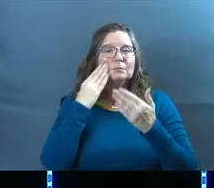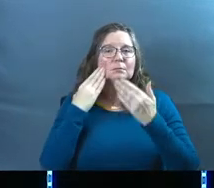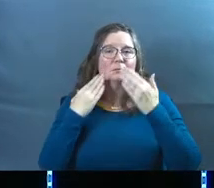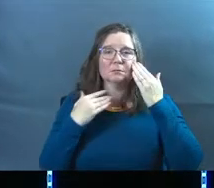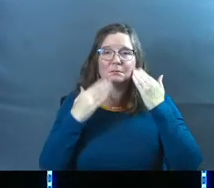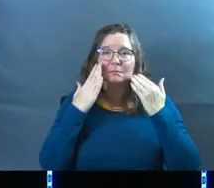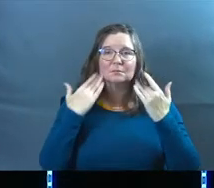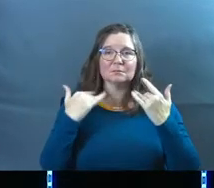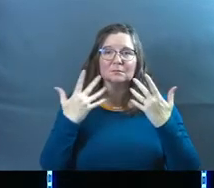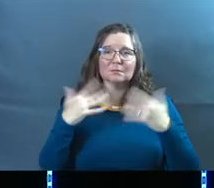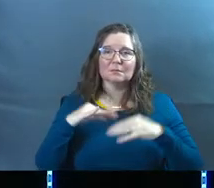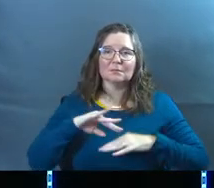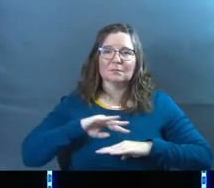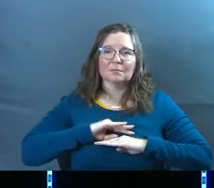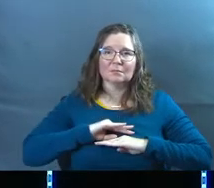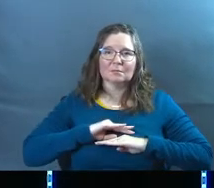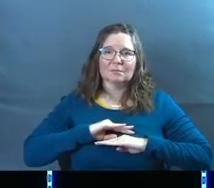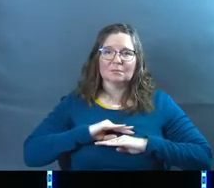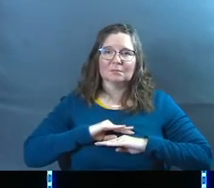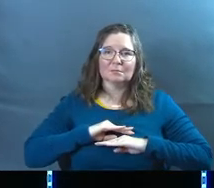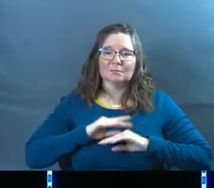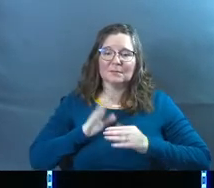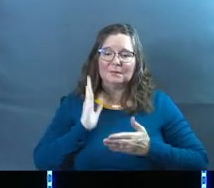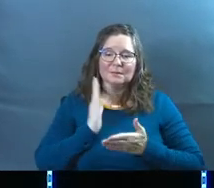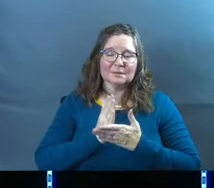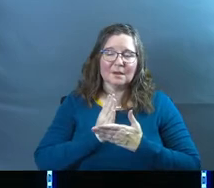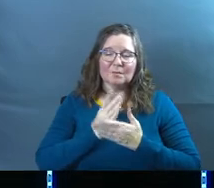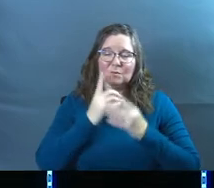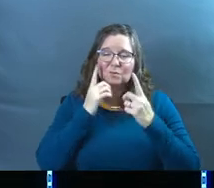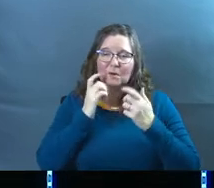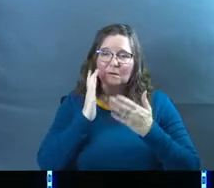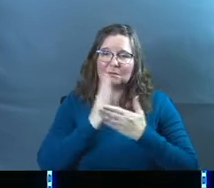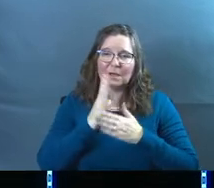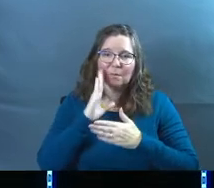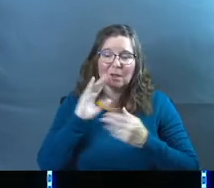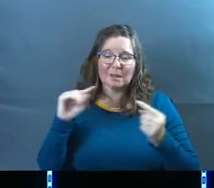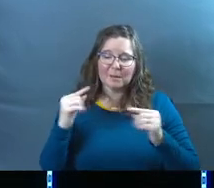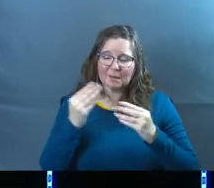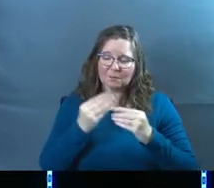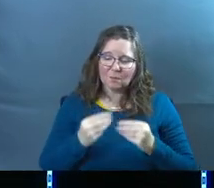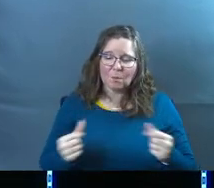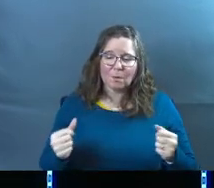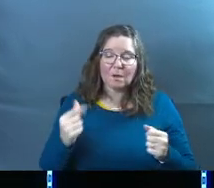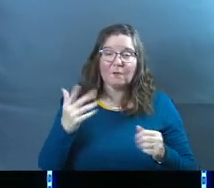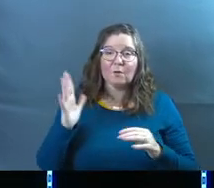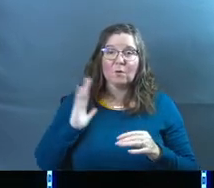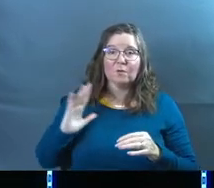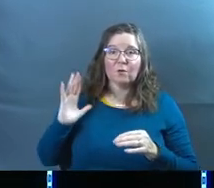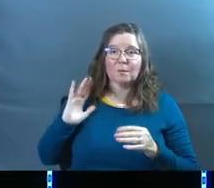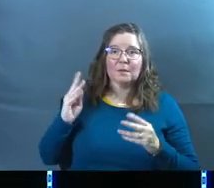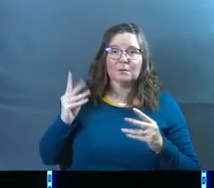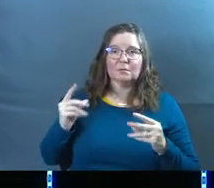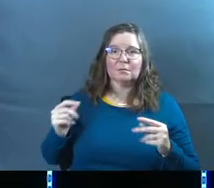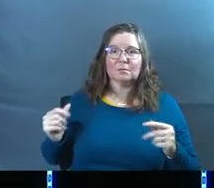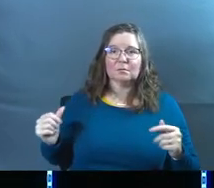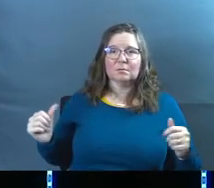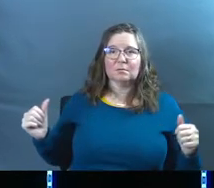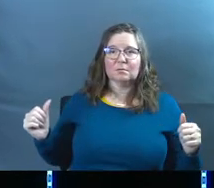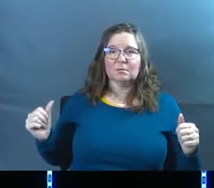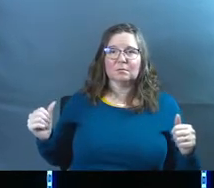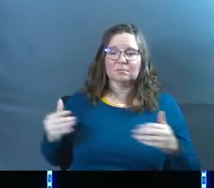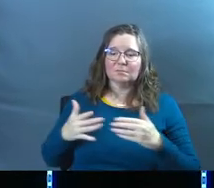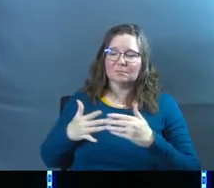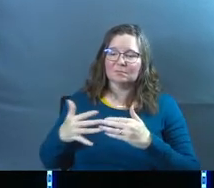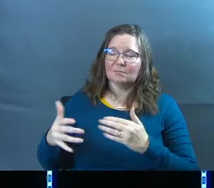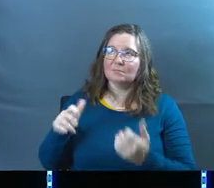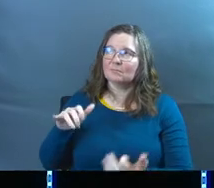your eye. And there will be no more tears and there will be no more crying and there will be no more pain for the former things have passed away. And you